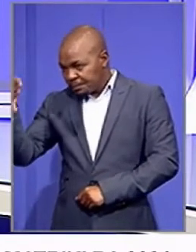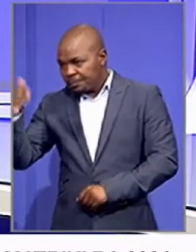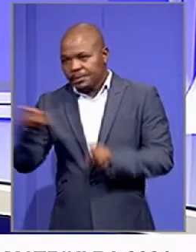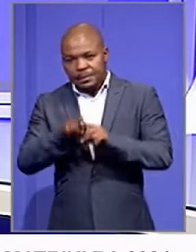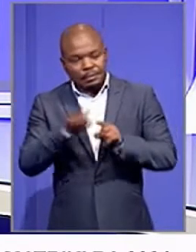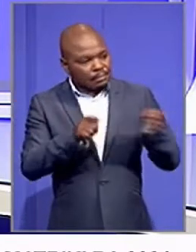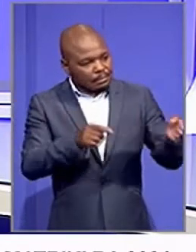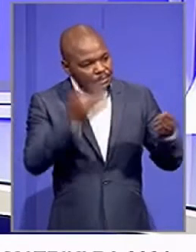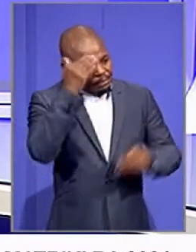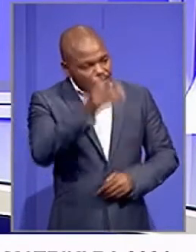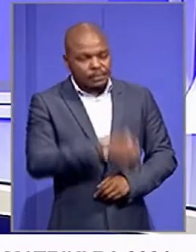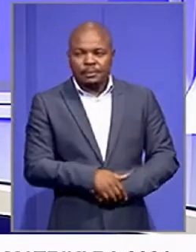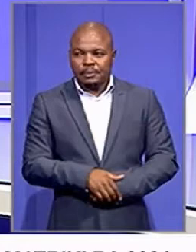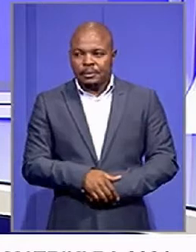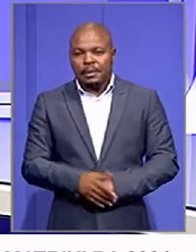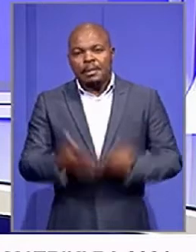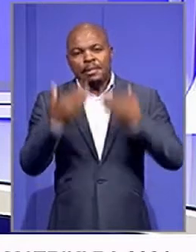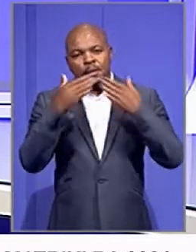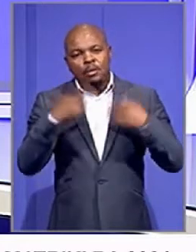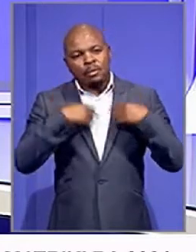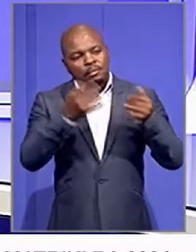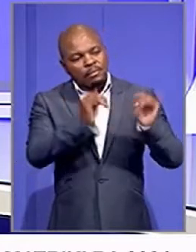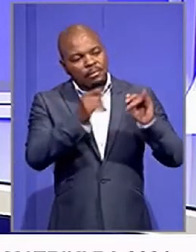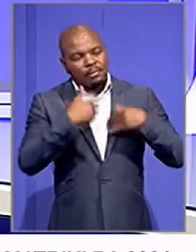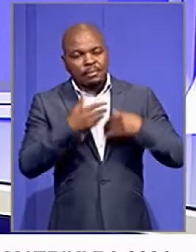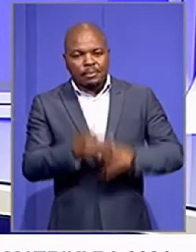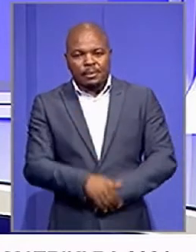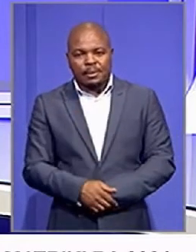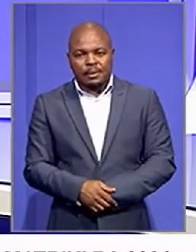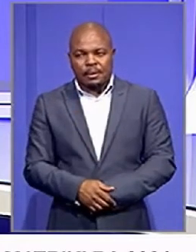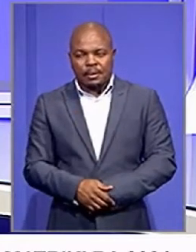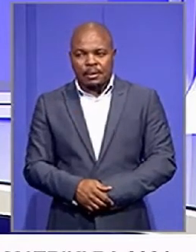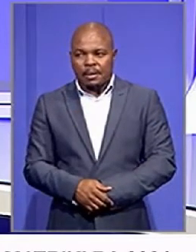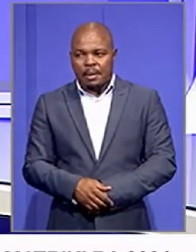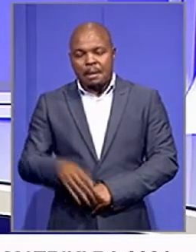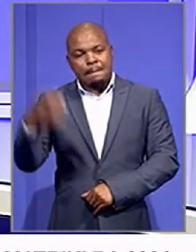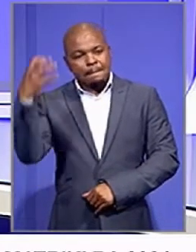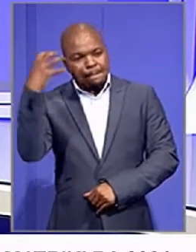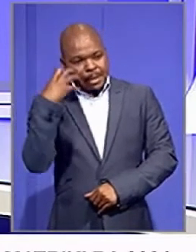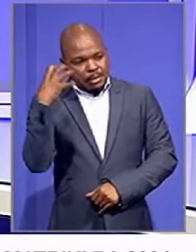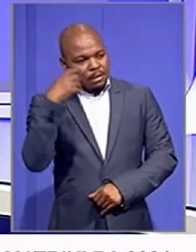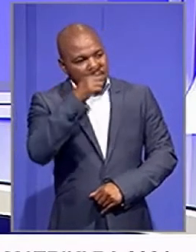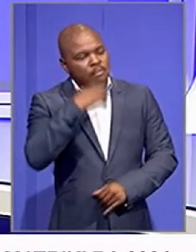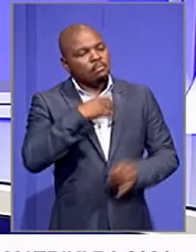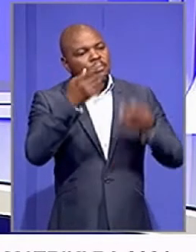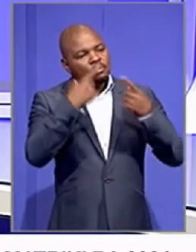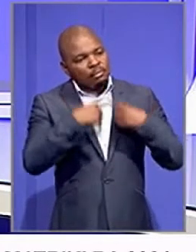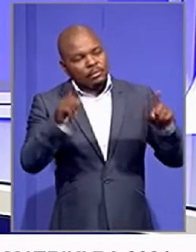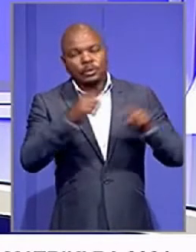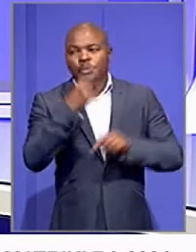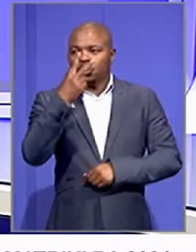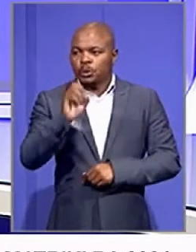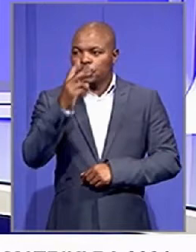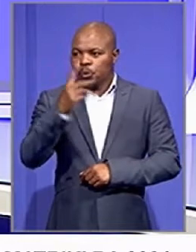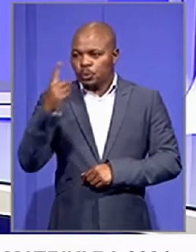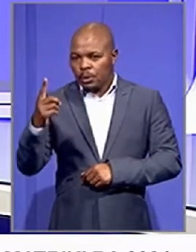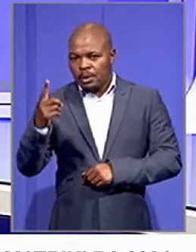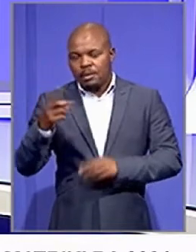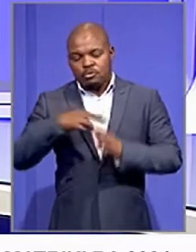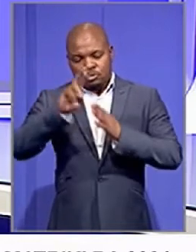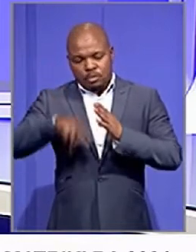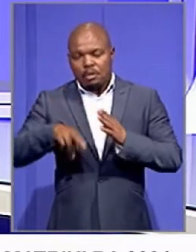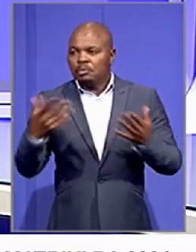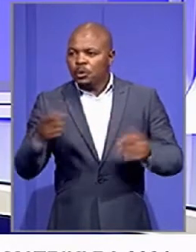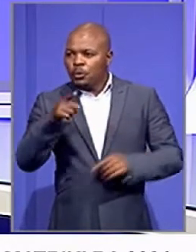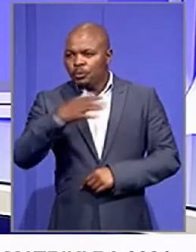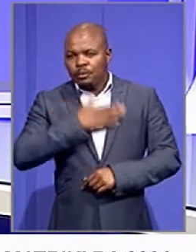Thanks for having us. Re Dolopi Tona Motshekga o sa tswa go itsisi dipholo tsa matriki tsa 2021. Lo